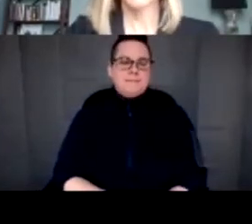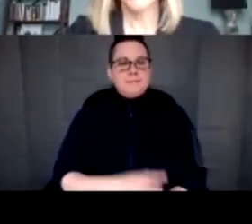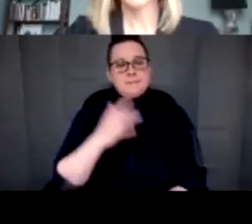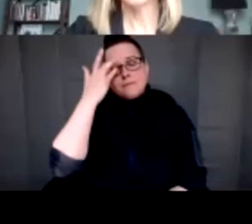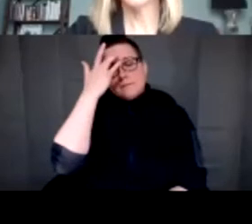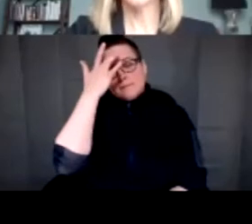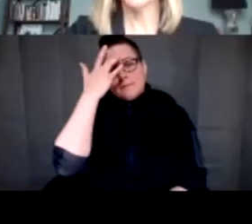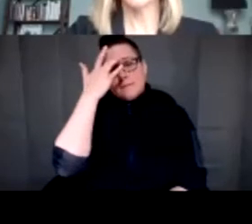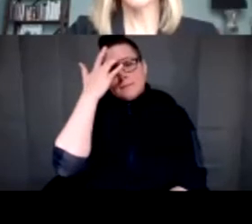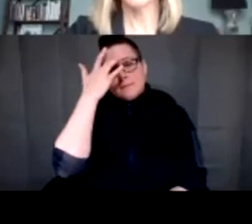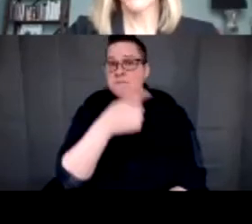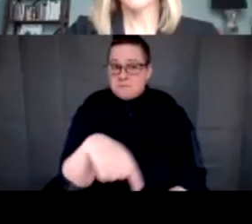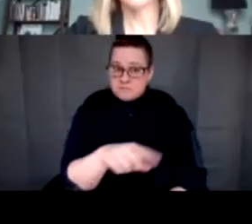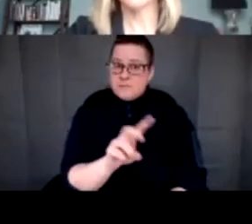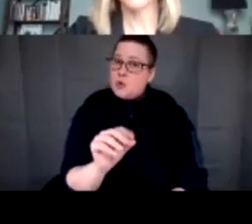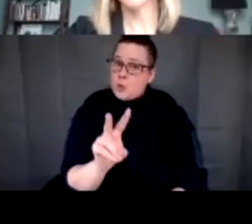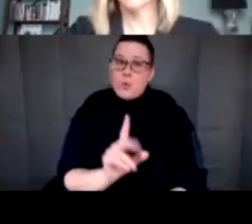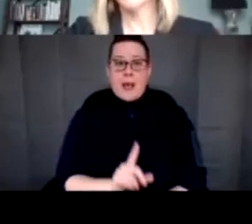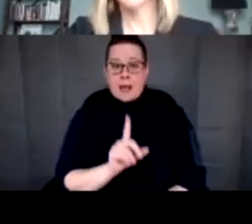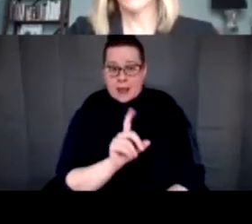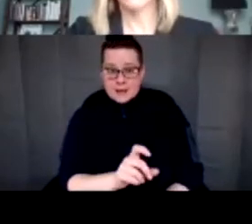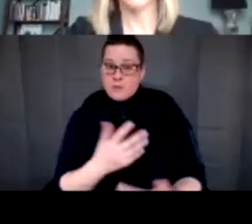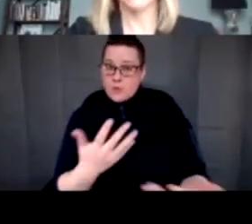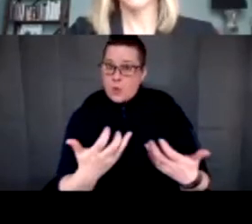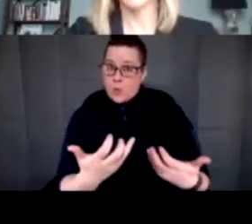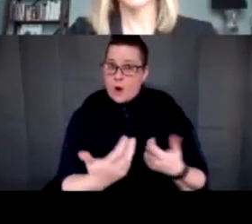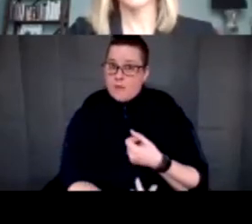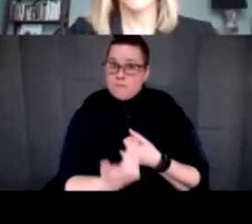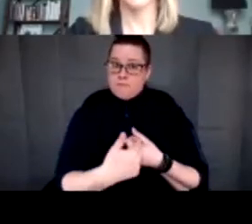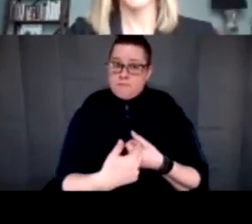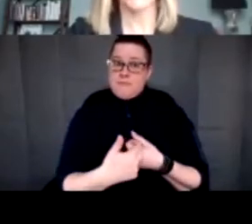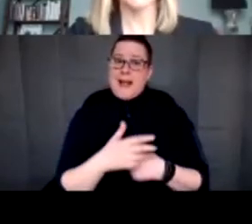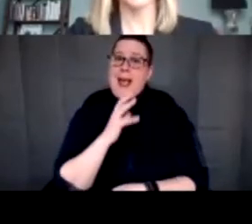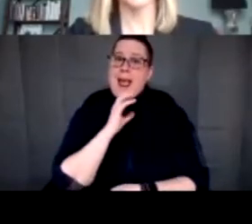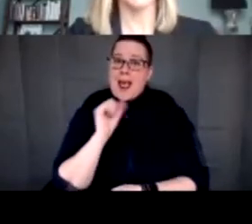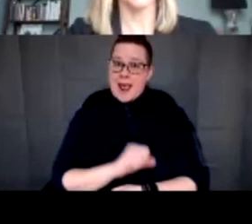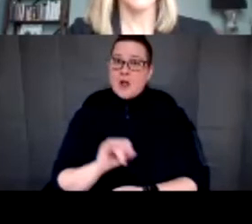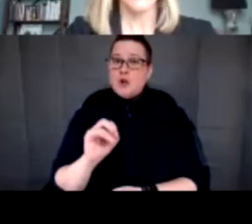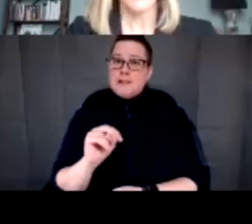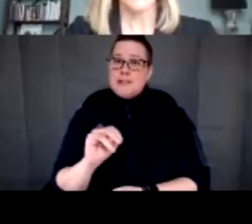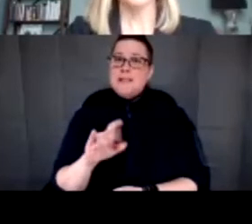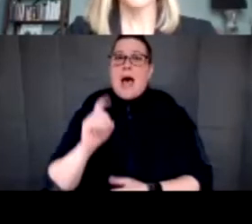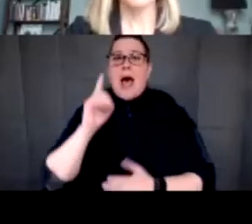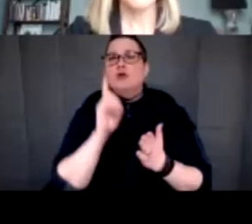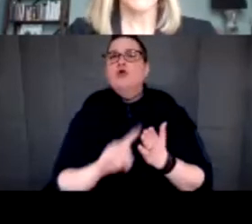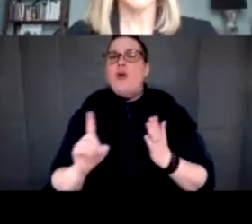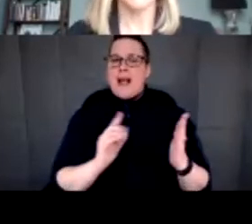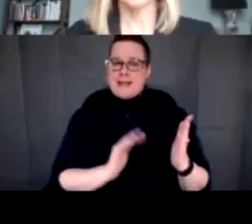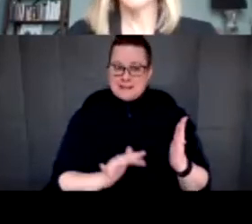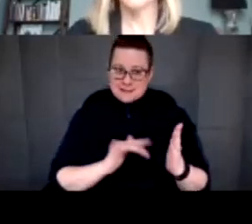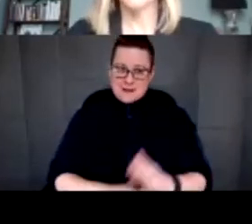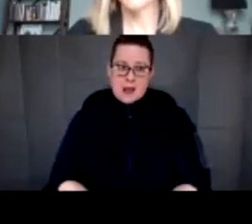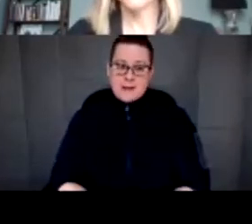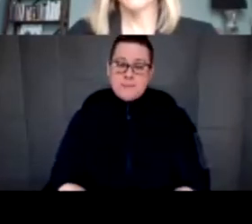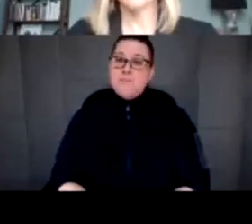And we asked those individuals if they would like to participate in an Aging Inside check-in study. And from that, from